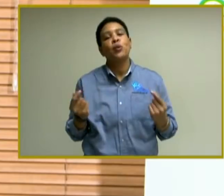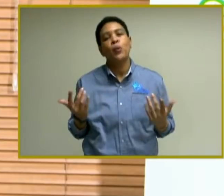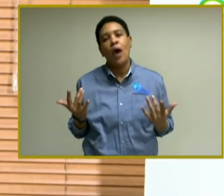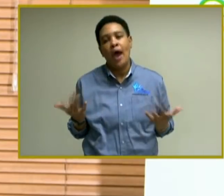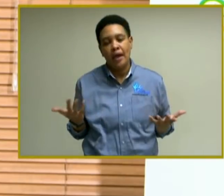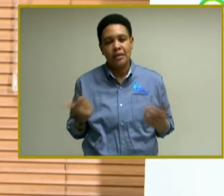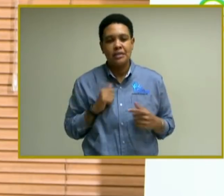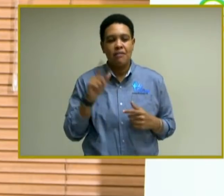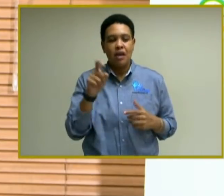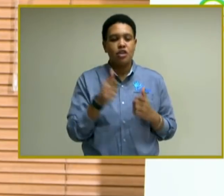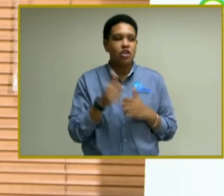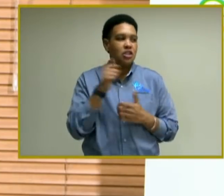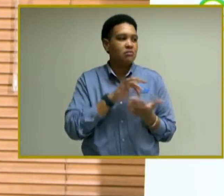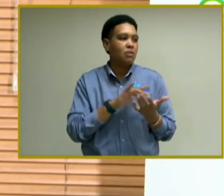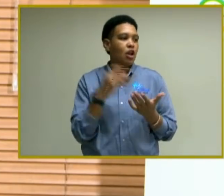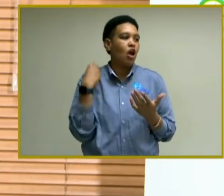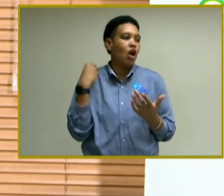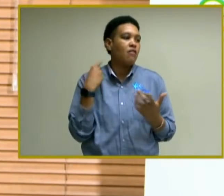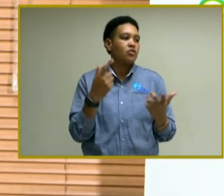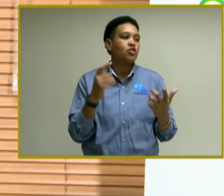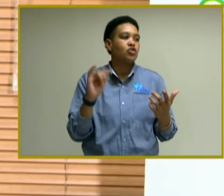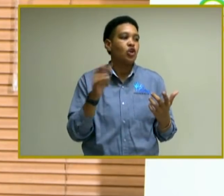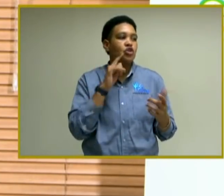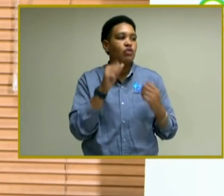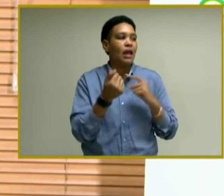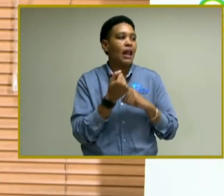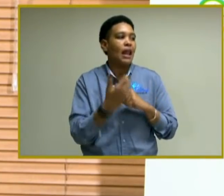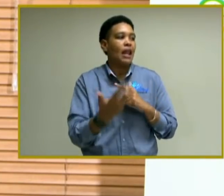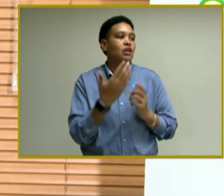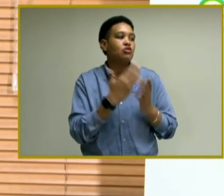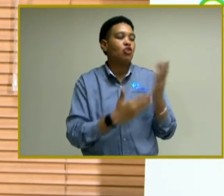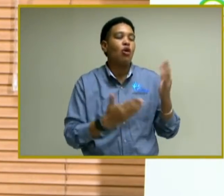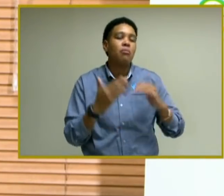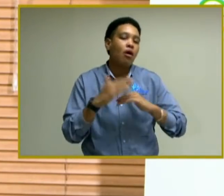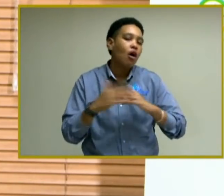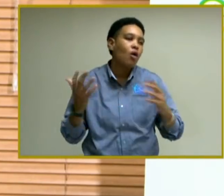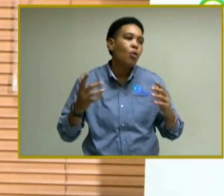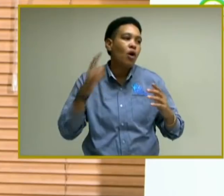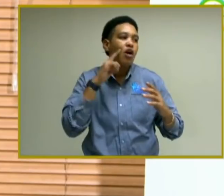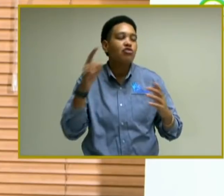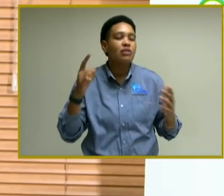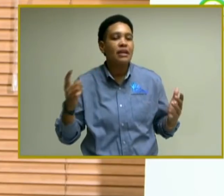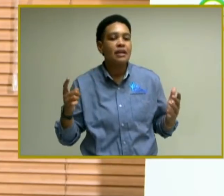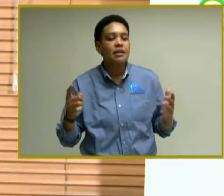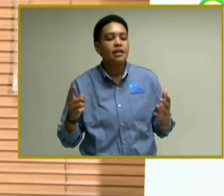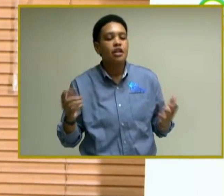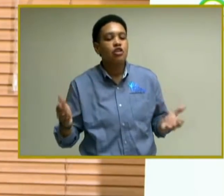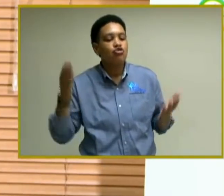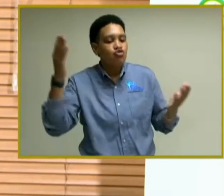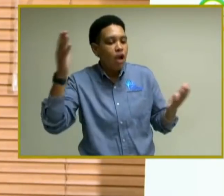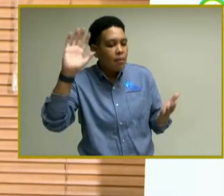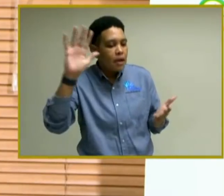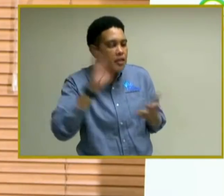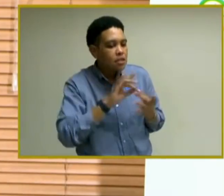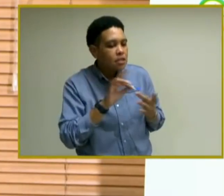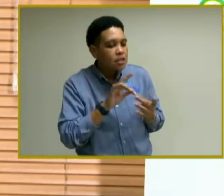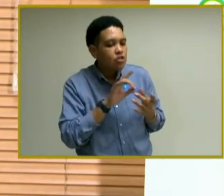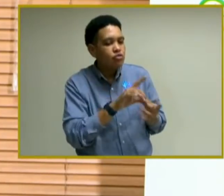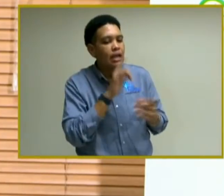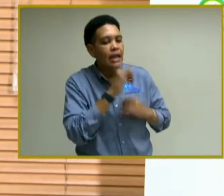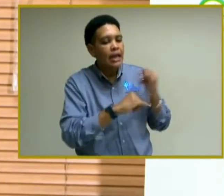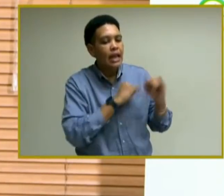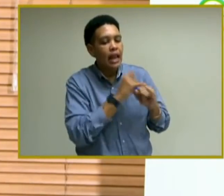going to ask the Chief Medical Officer just to elaborate somewhat on the context of the recommendations re international